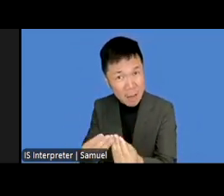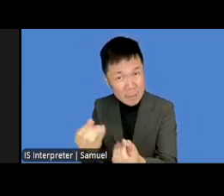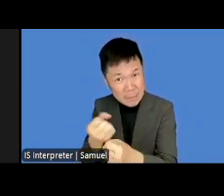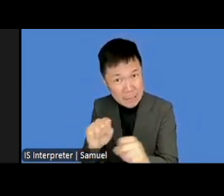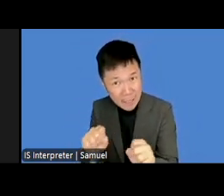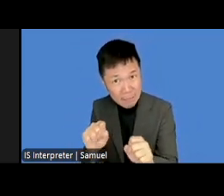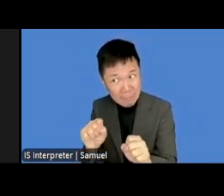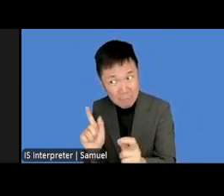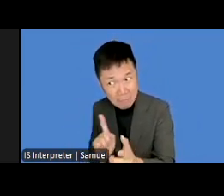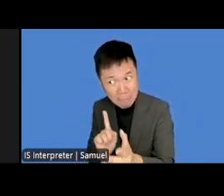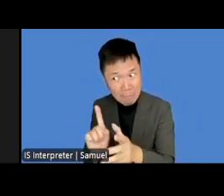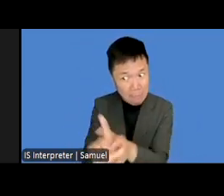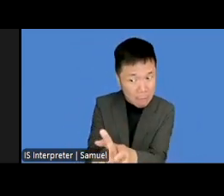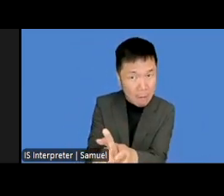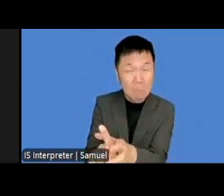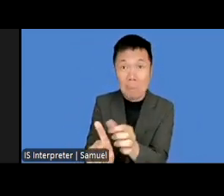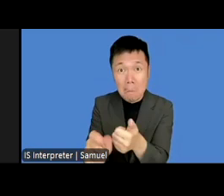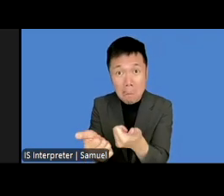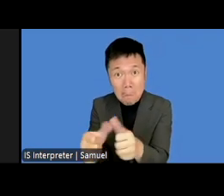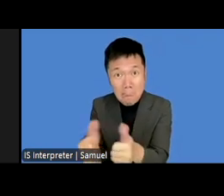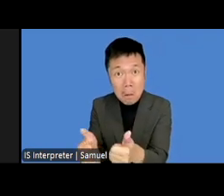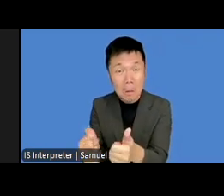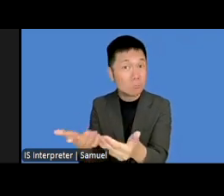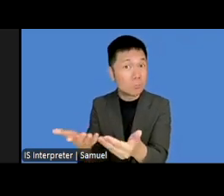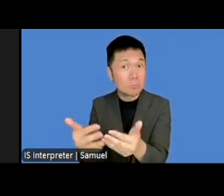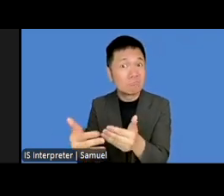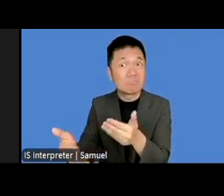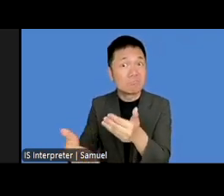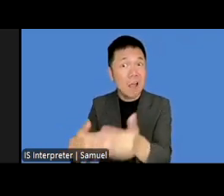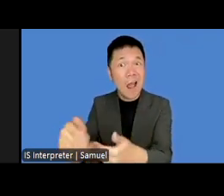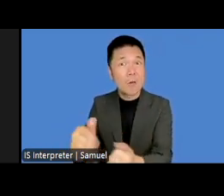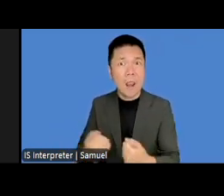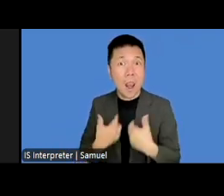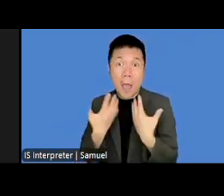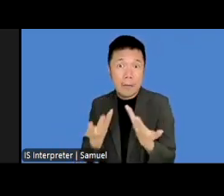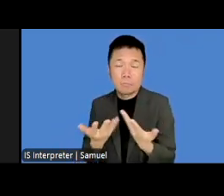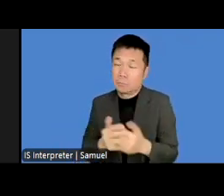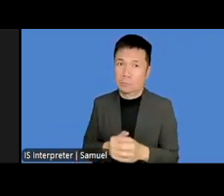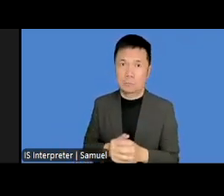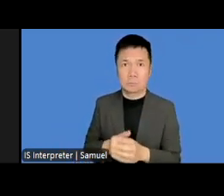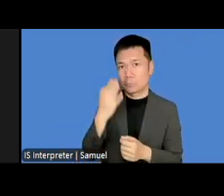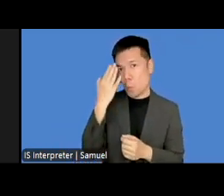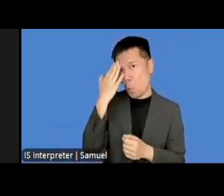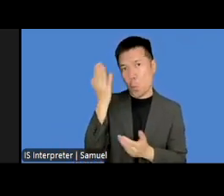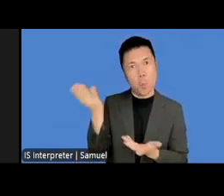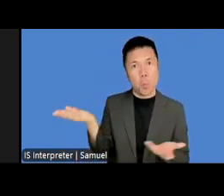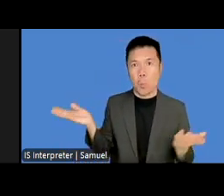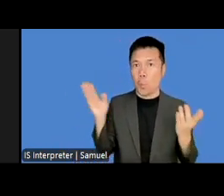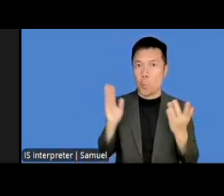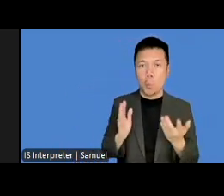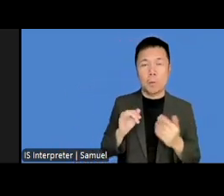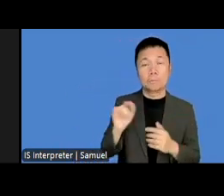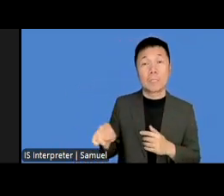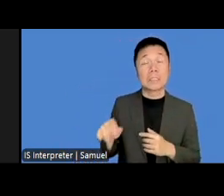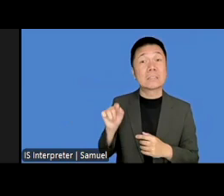improved, and whether there was a follow-up plan after the process, and whether there were mechanisms which were put in place